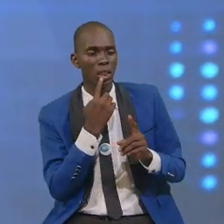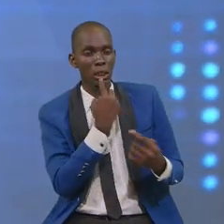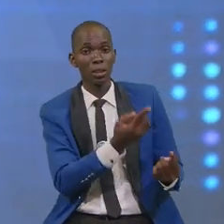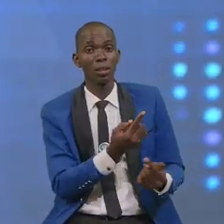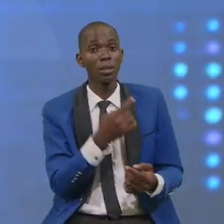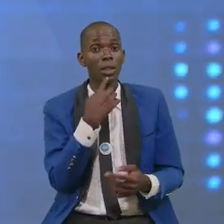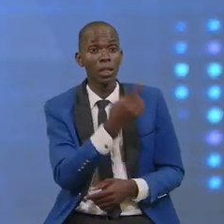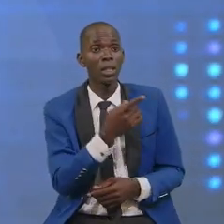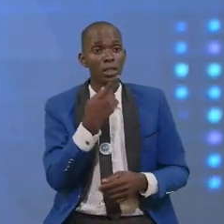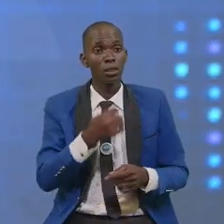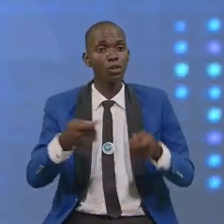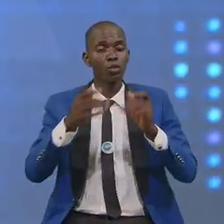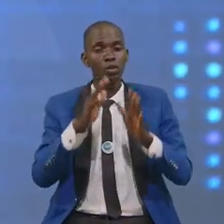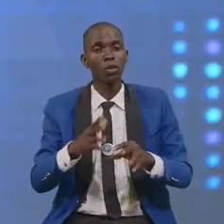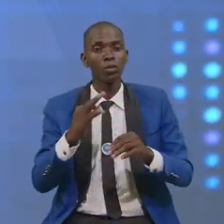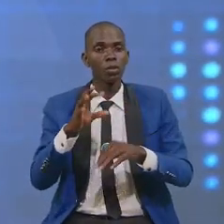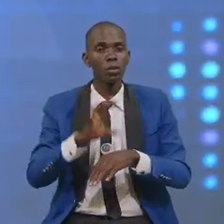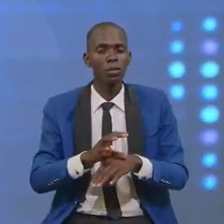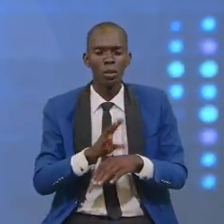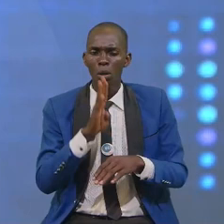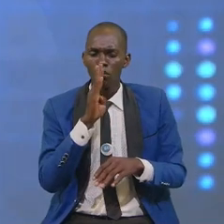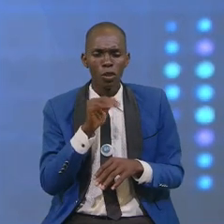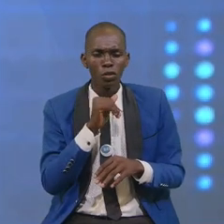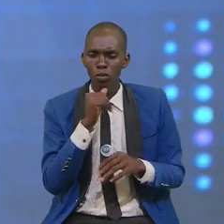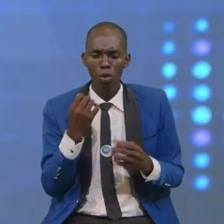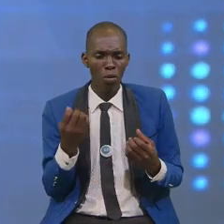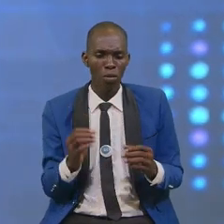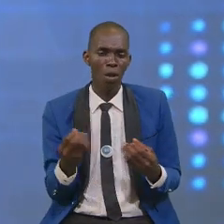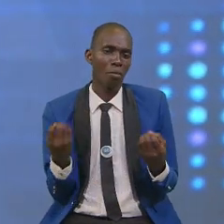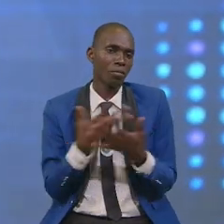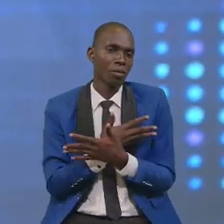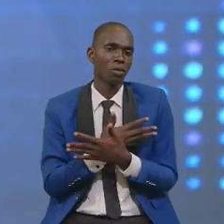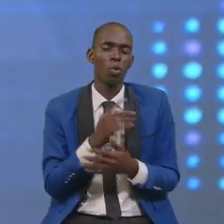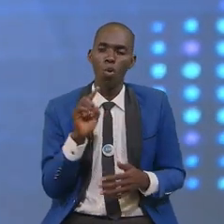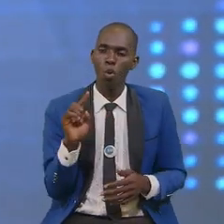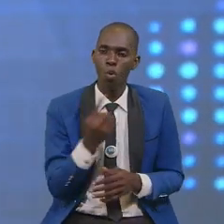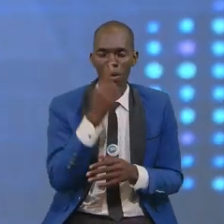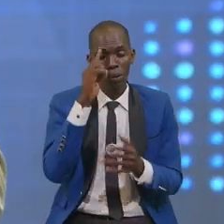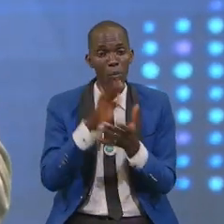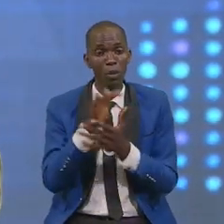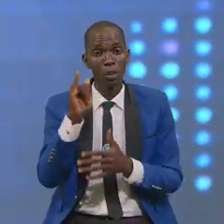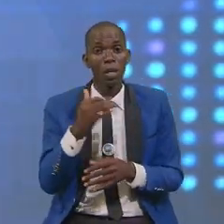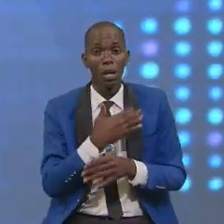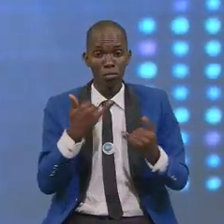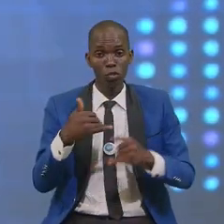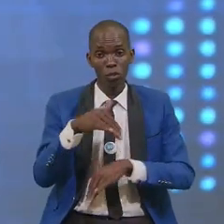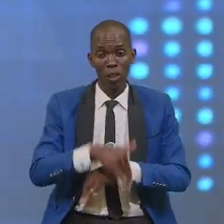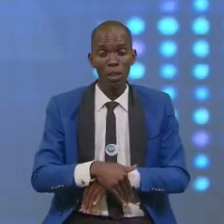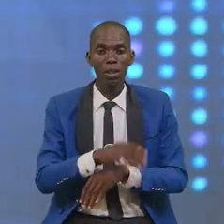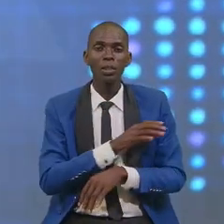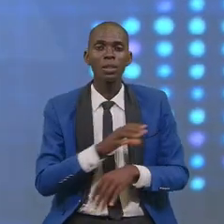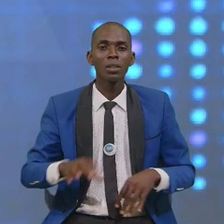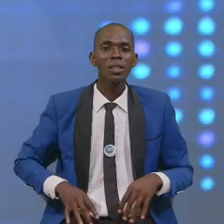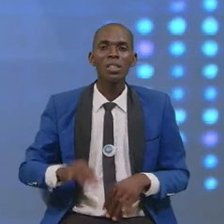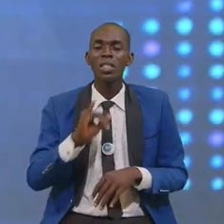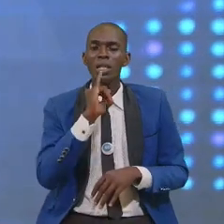the synagogue, be not afraid, only believe. And tonight, Christ is telling